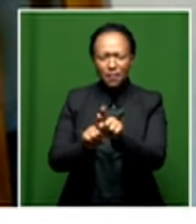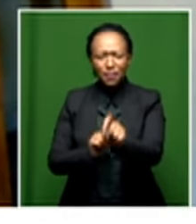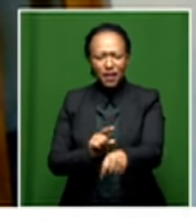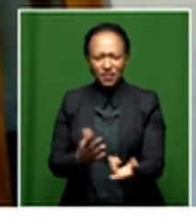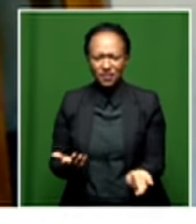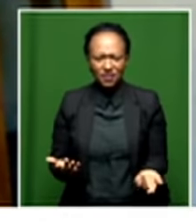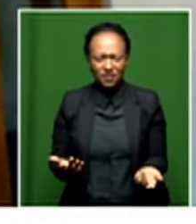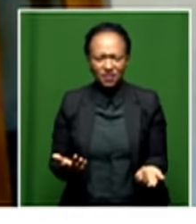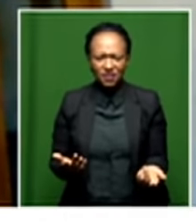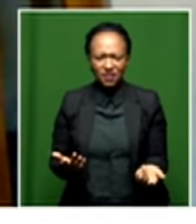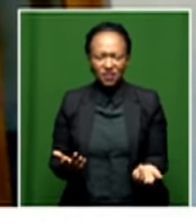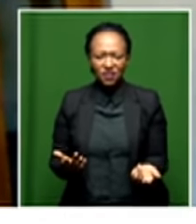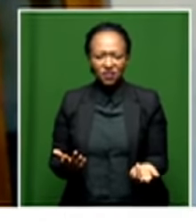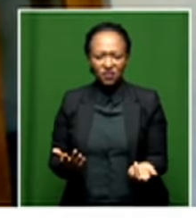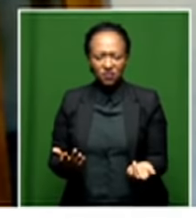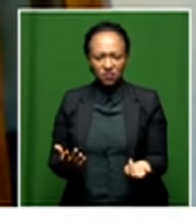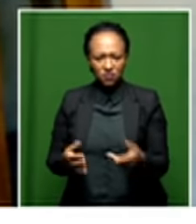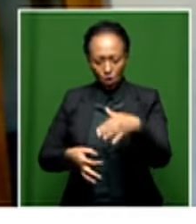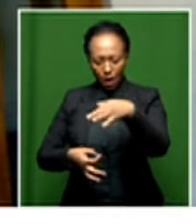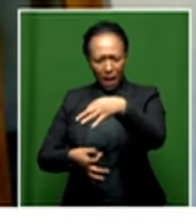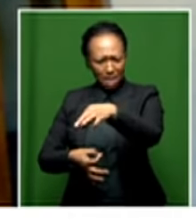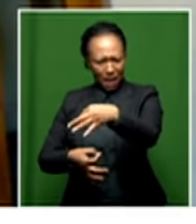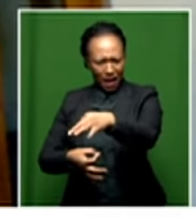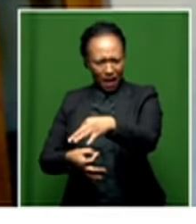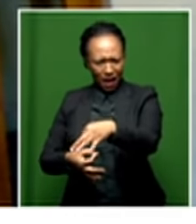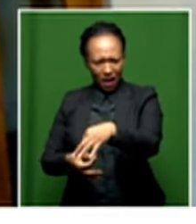To have paper-based